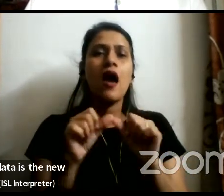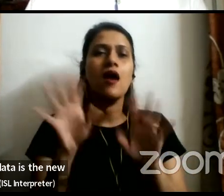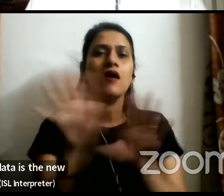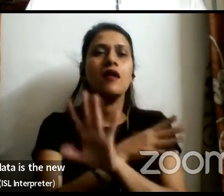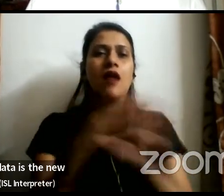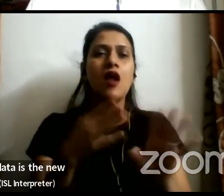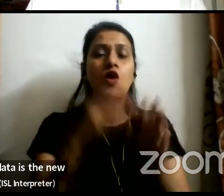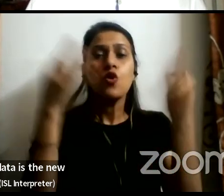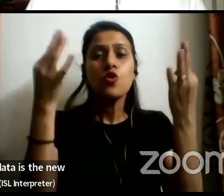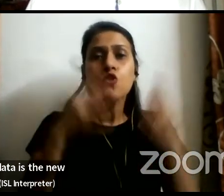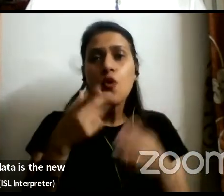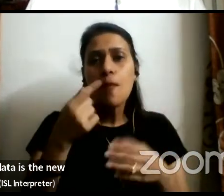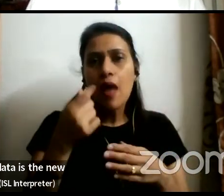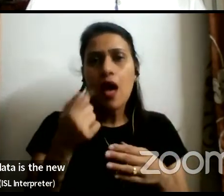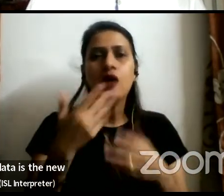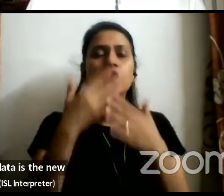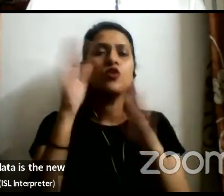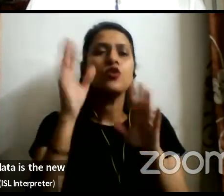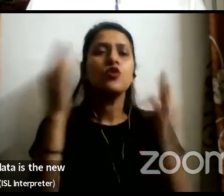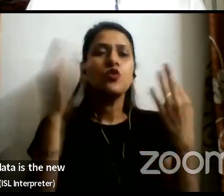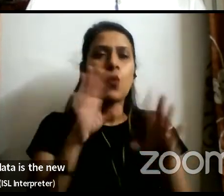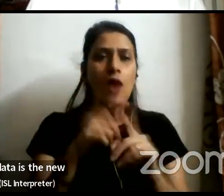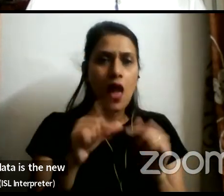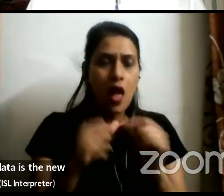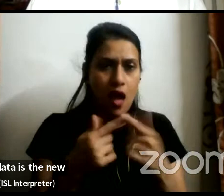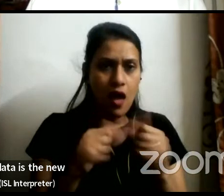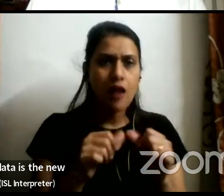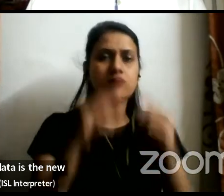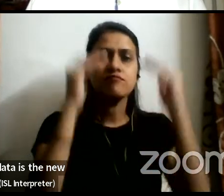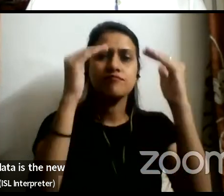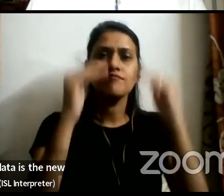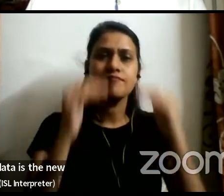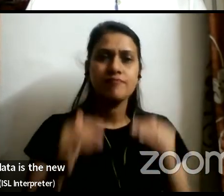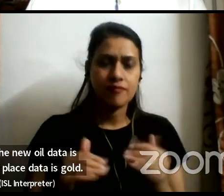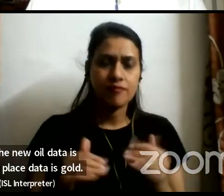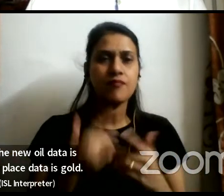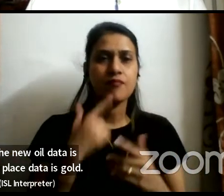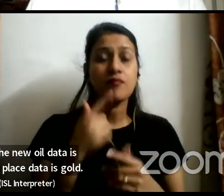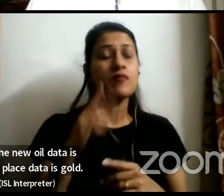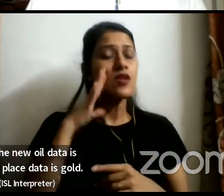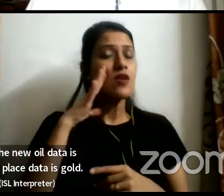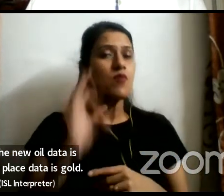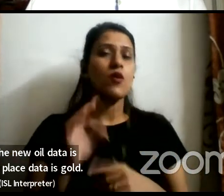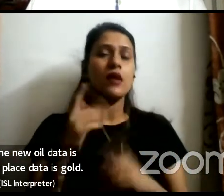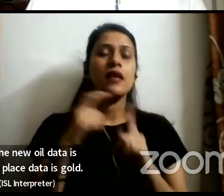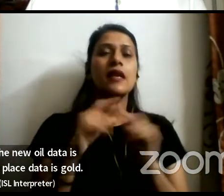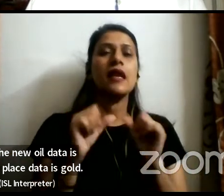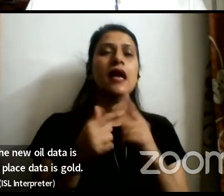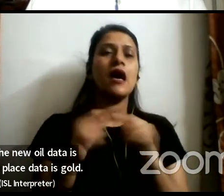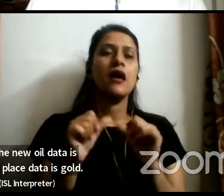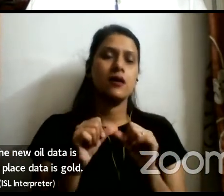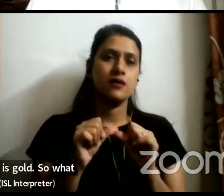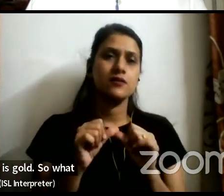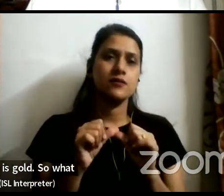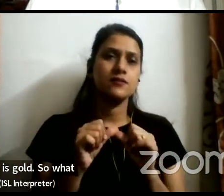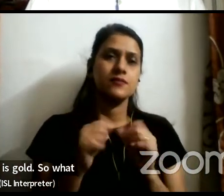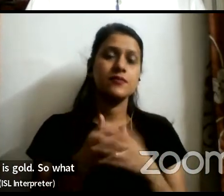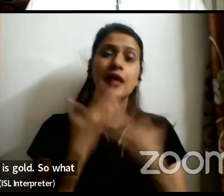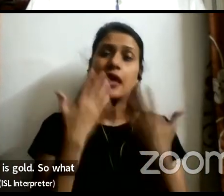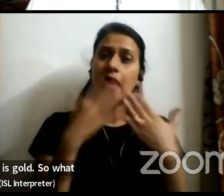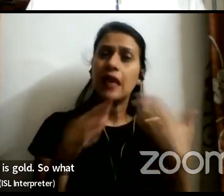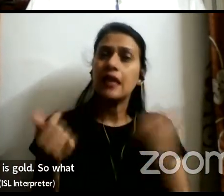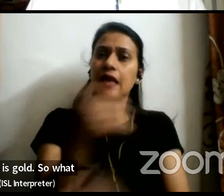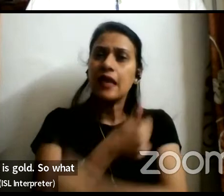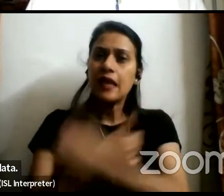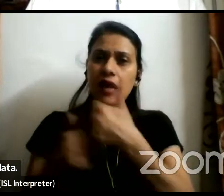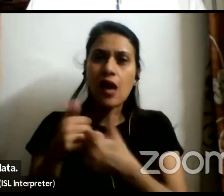price. Whatever you place, data is gold. So what we're really giving up is data. So I think that any competition policy